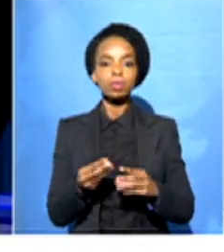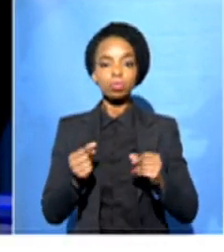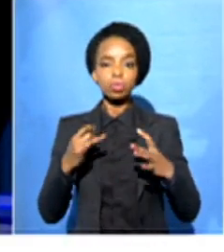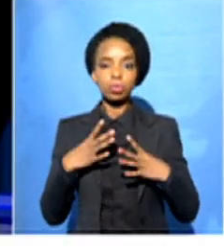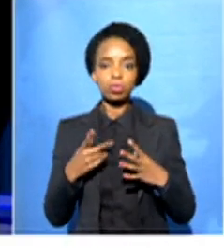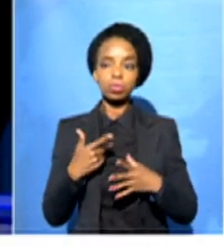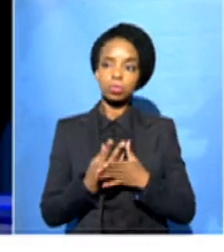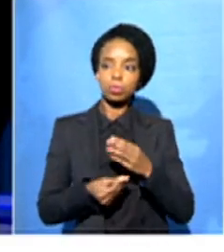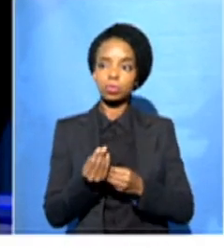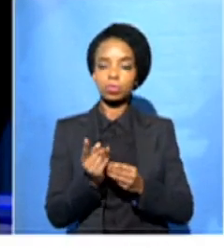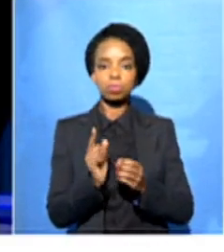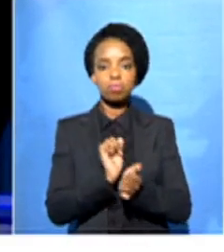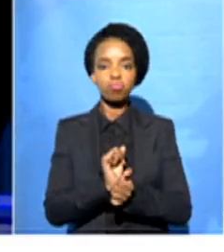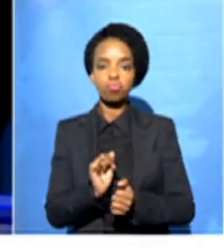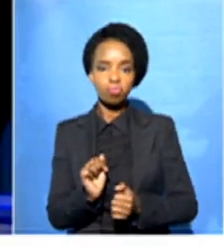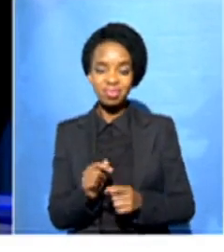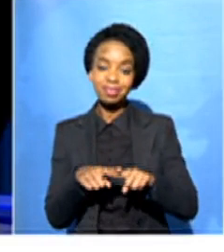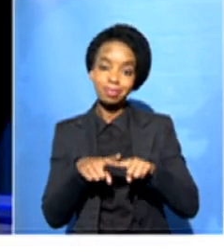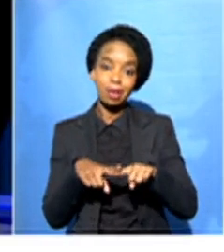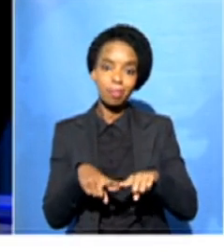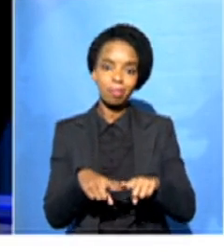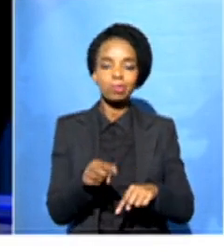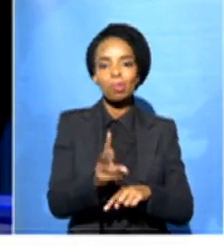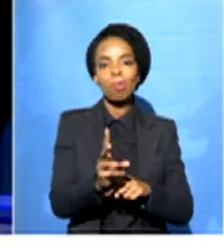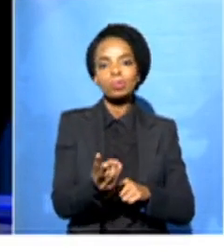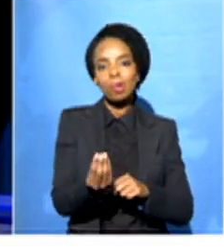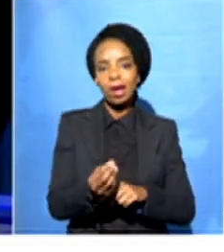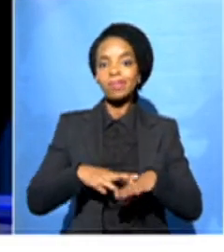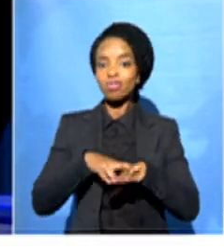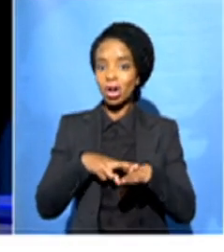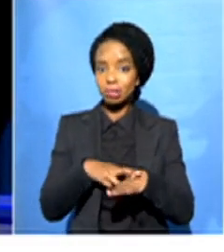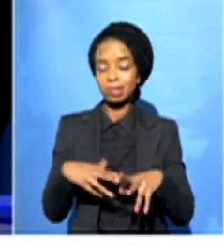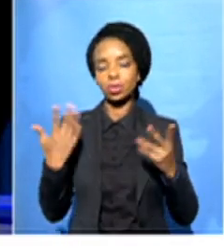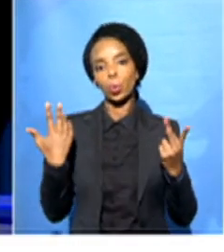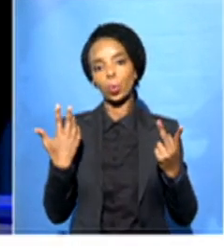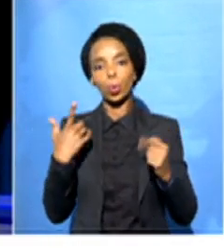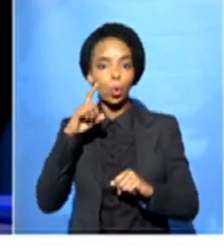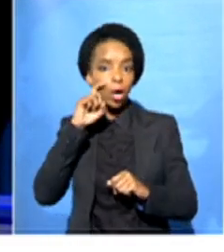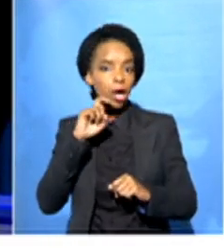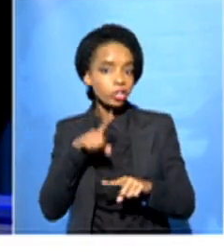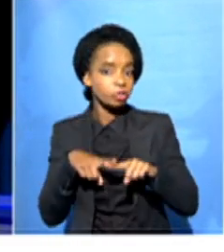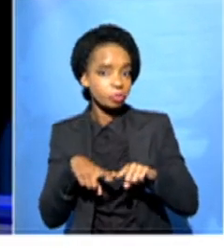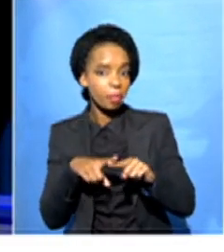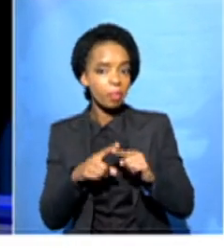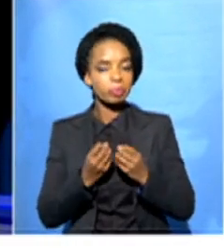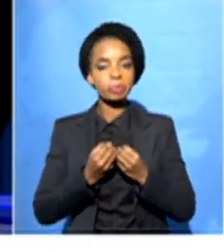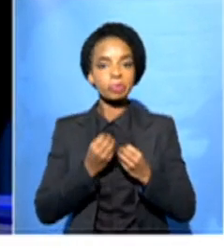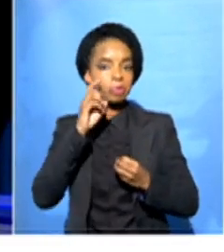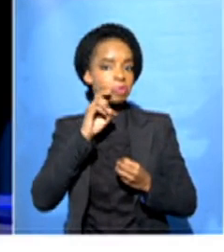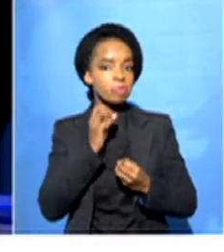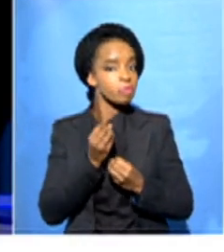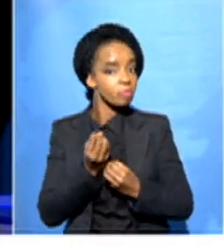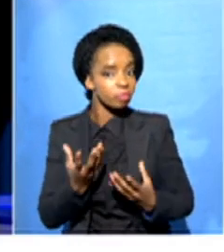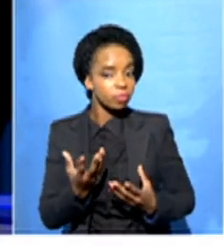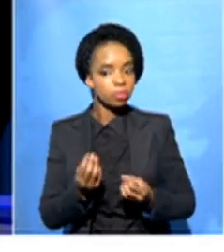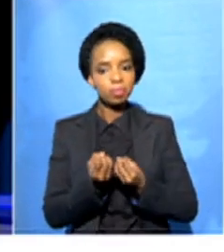racial, and I think in this country also there are elements of race and age that ought to worry us. Many of those people